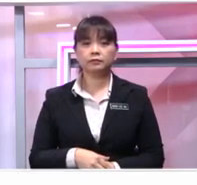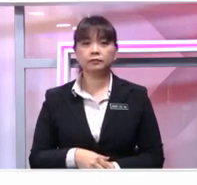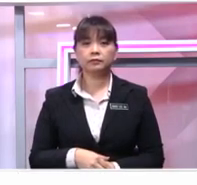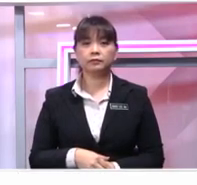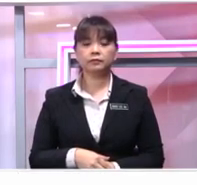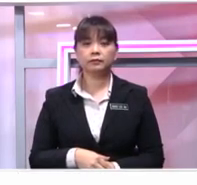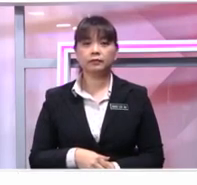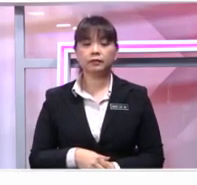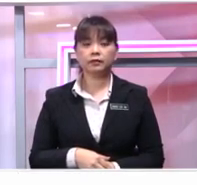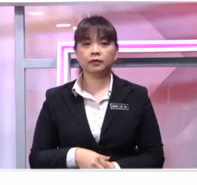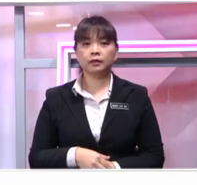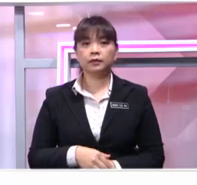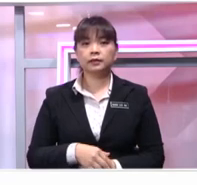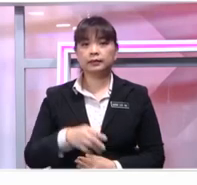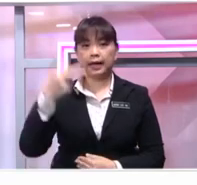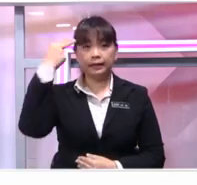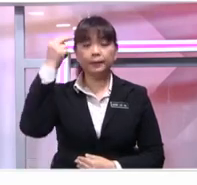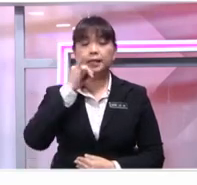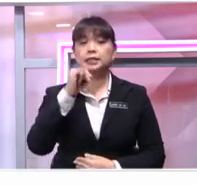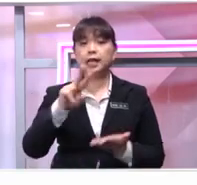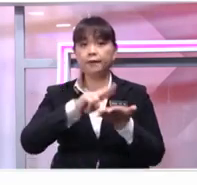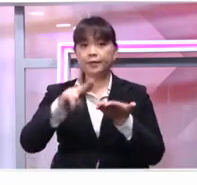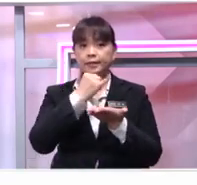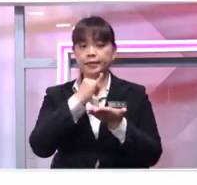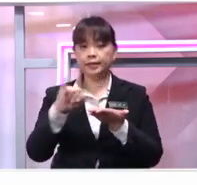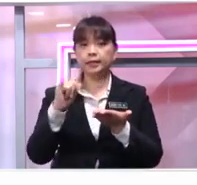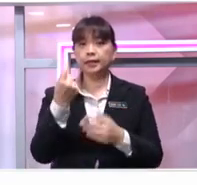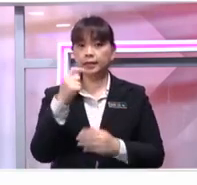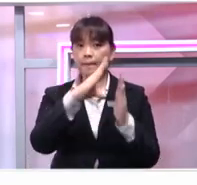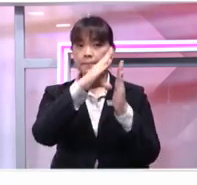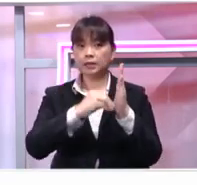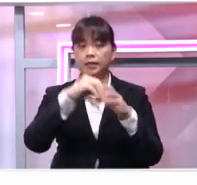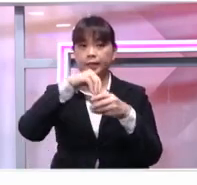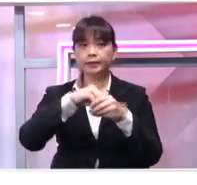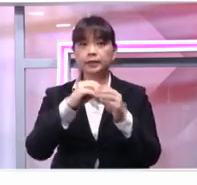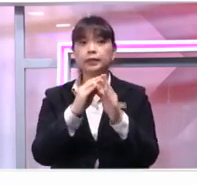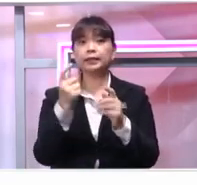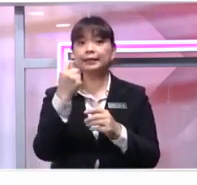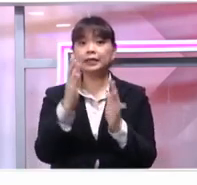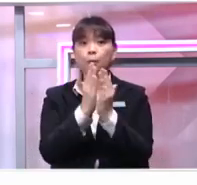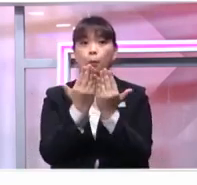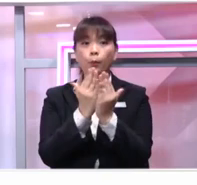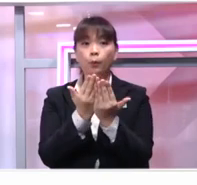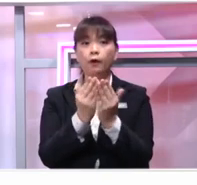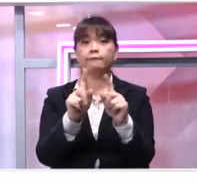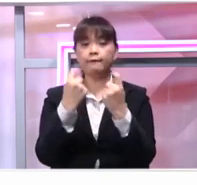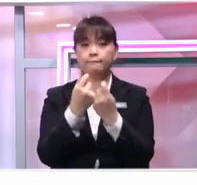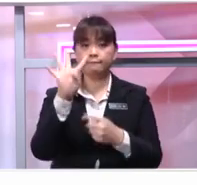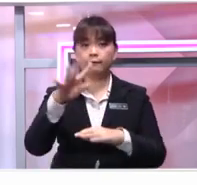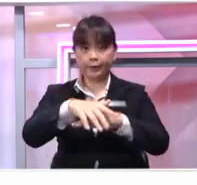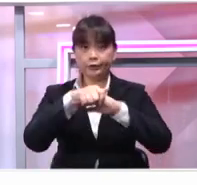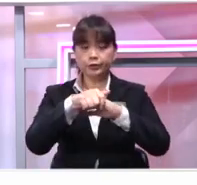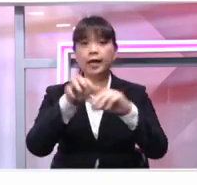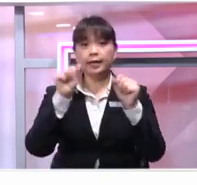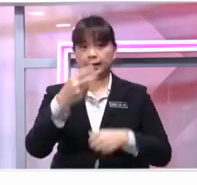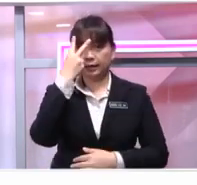Adrian, 16. I don't think social networking sites are for me. I really don't